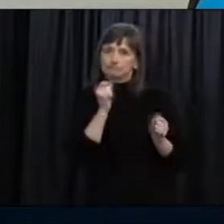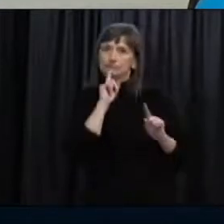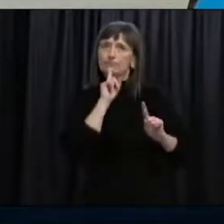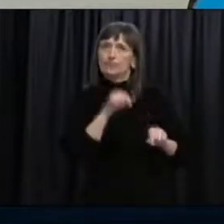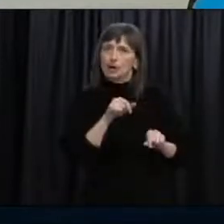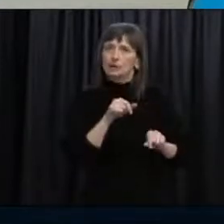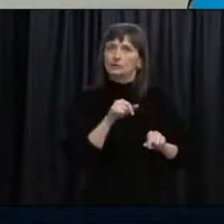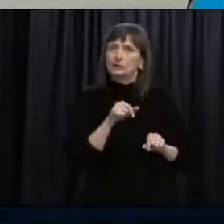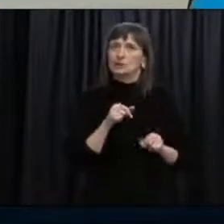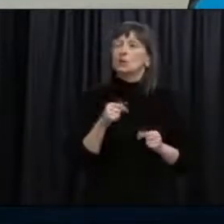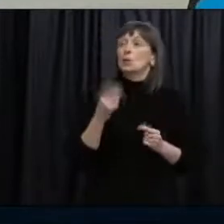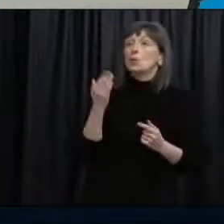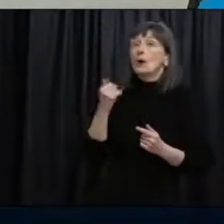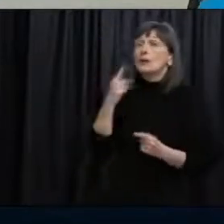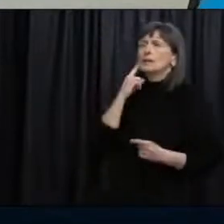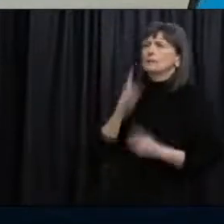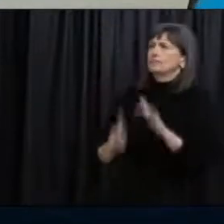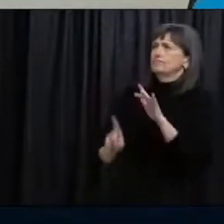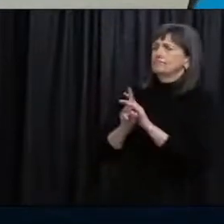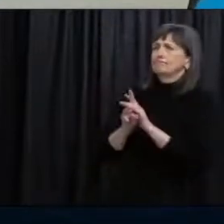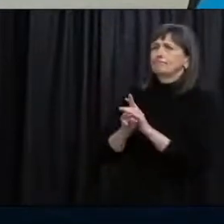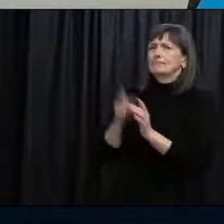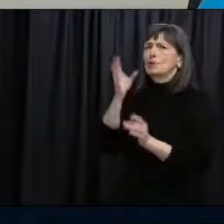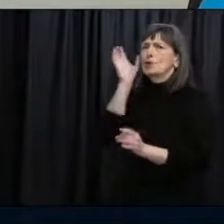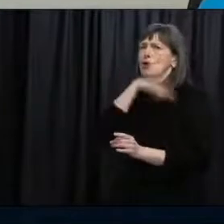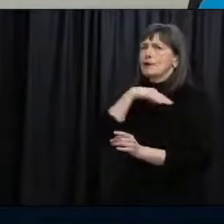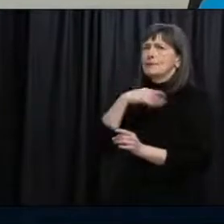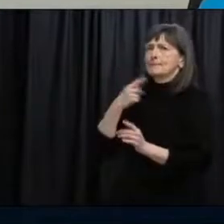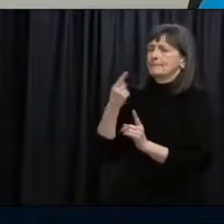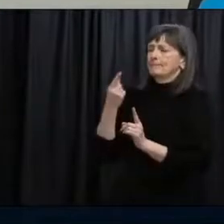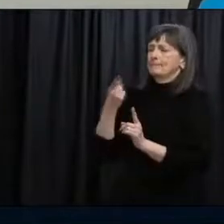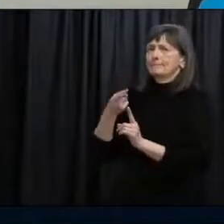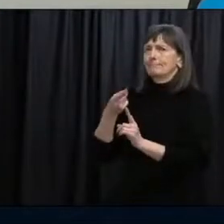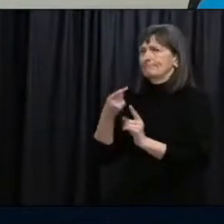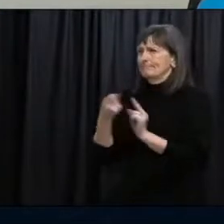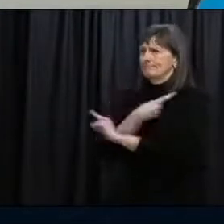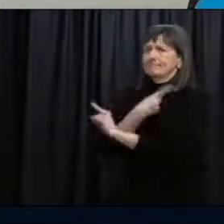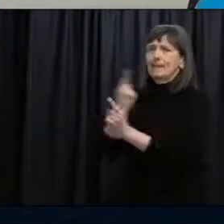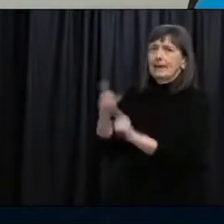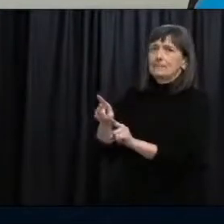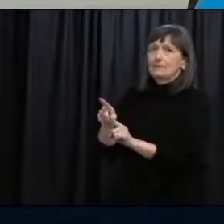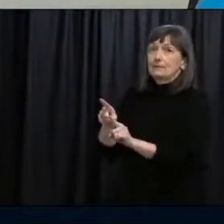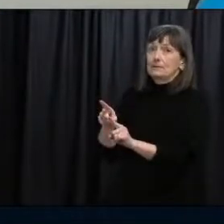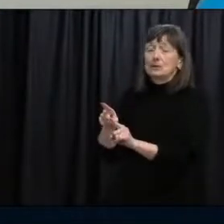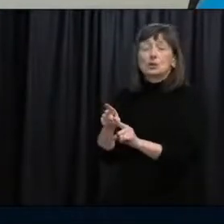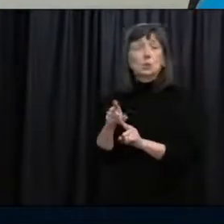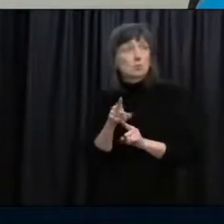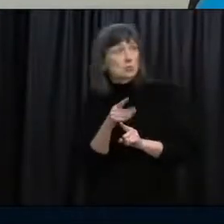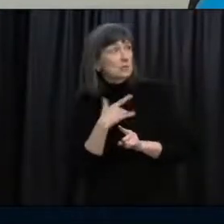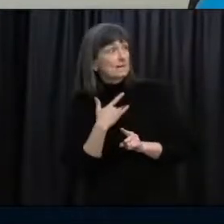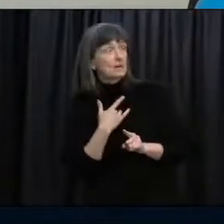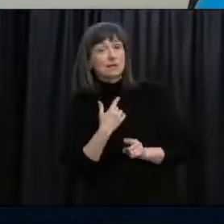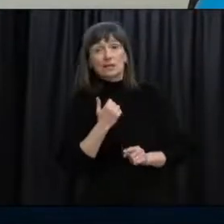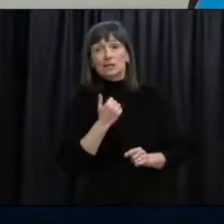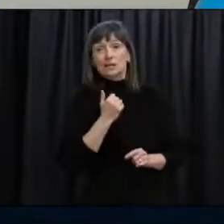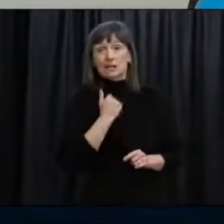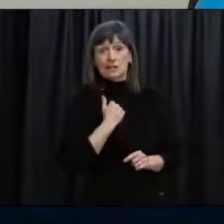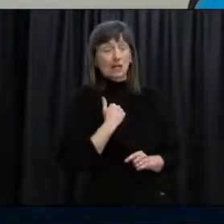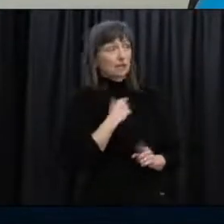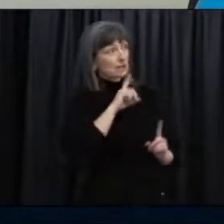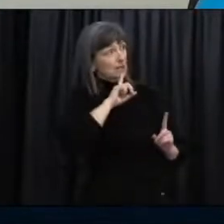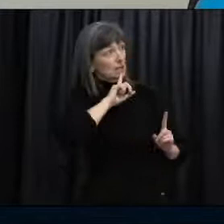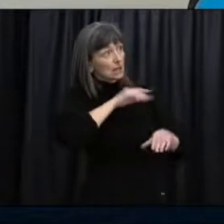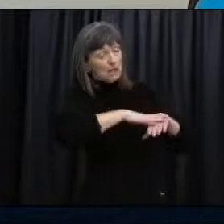a rare situation, and I think it's proportionate and it's in line totally with the National Advisory Committee